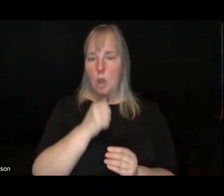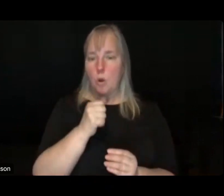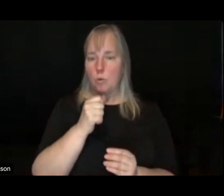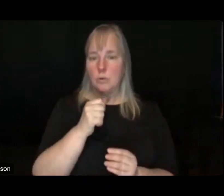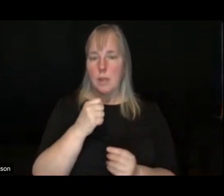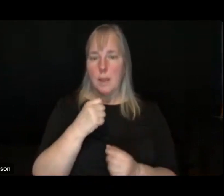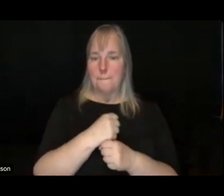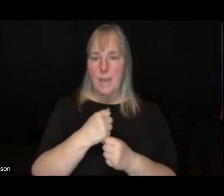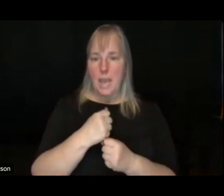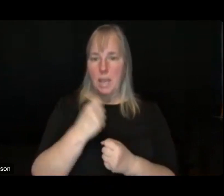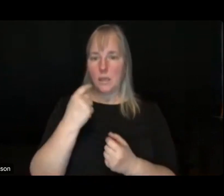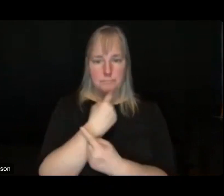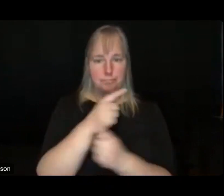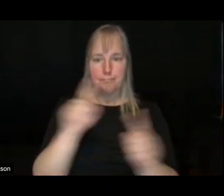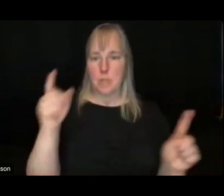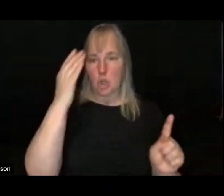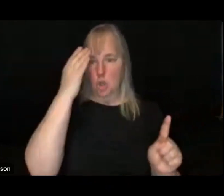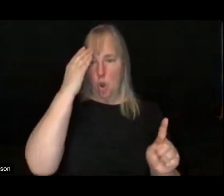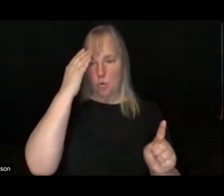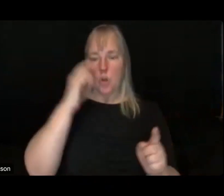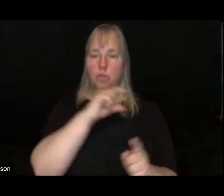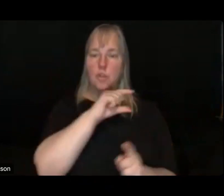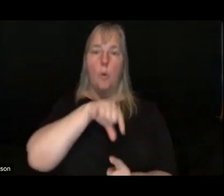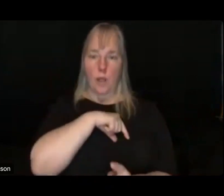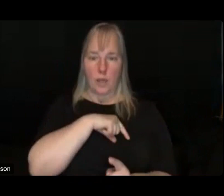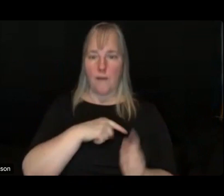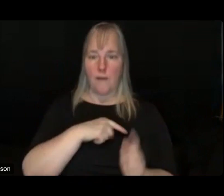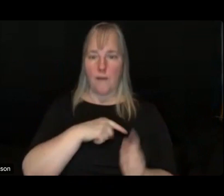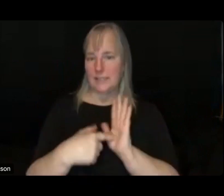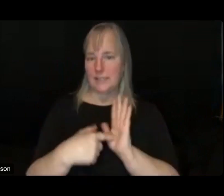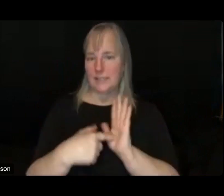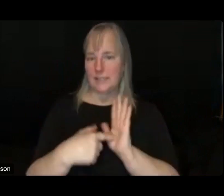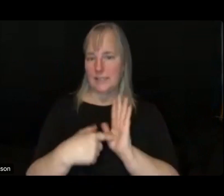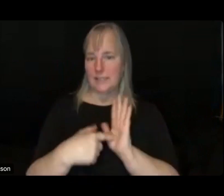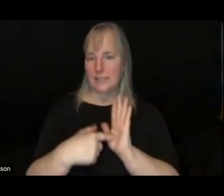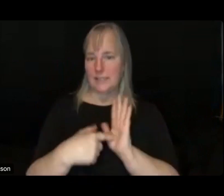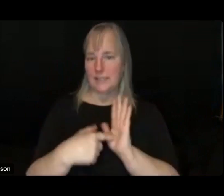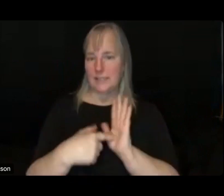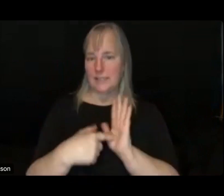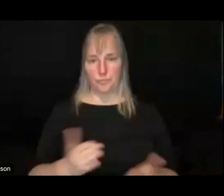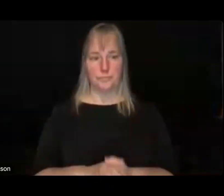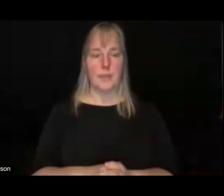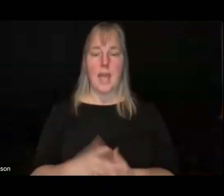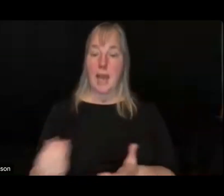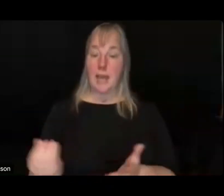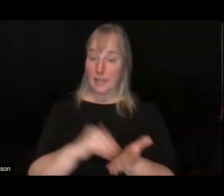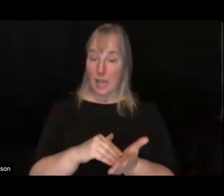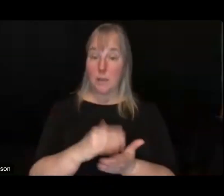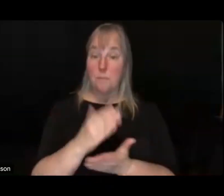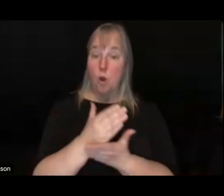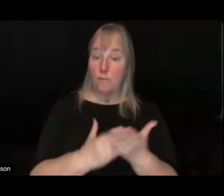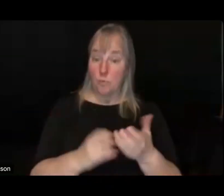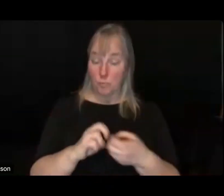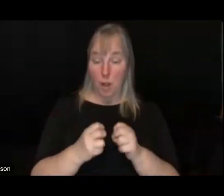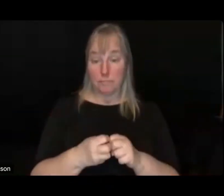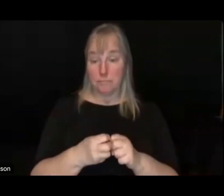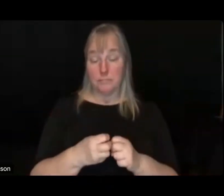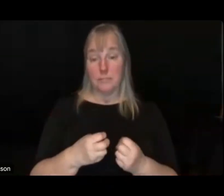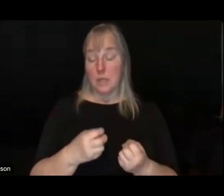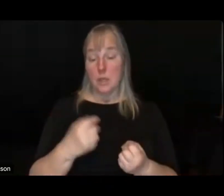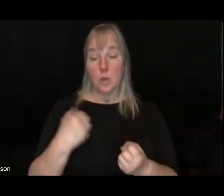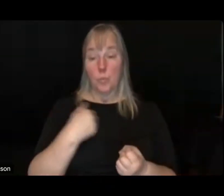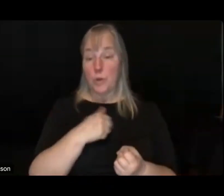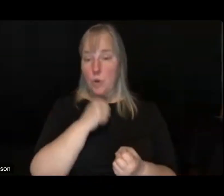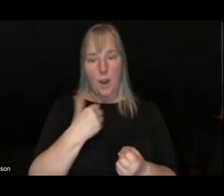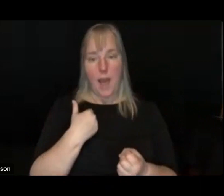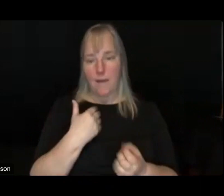quality of examples that we have here. And again, part of that problem is, and somebody else mentioned it, we don't have a lot of Fortune 500 companies based here.